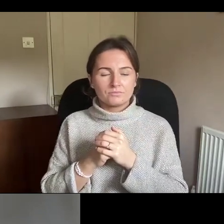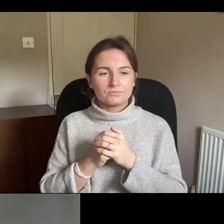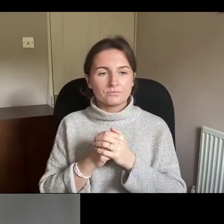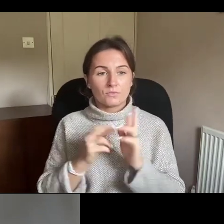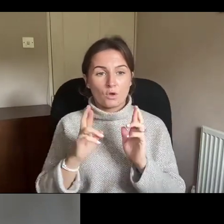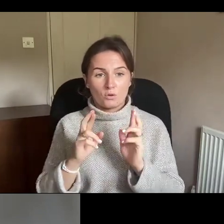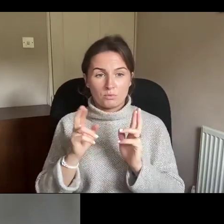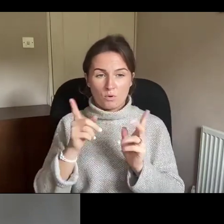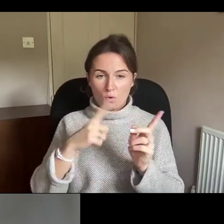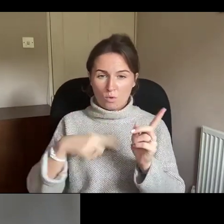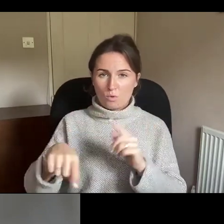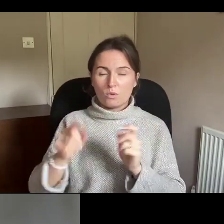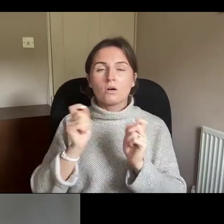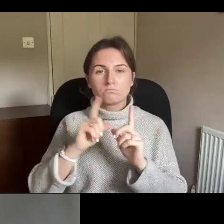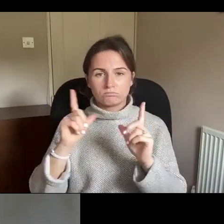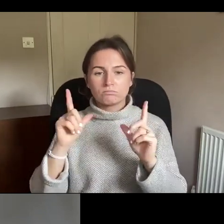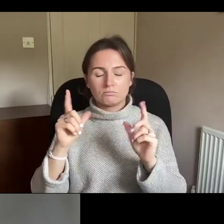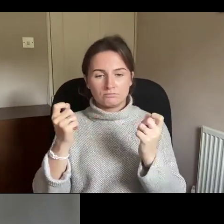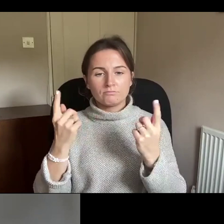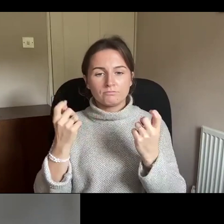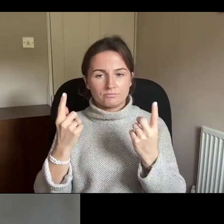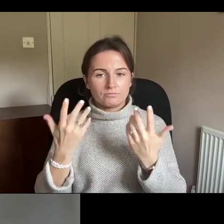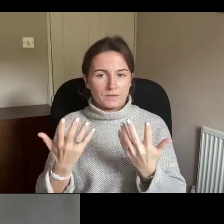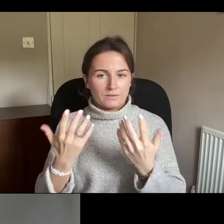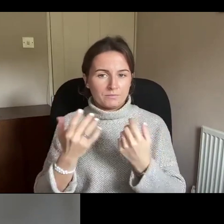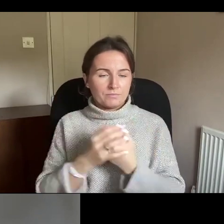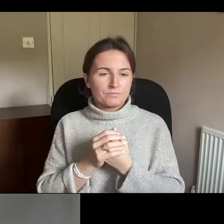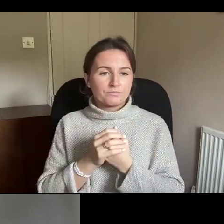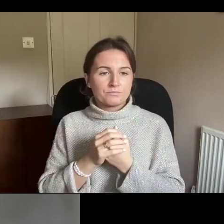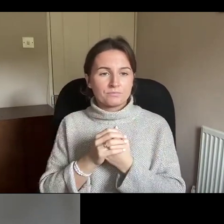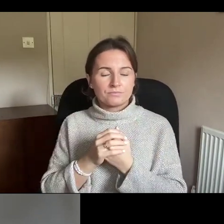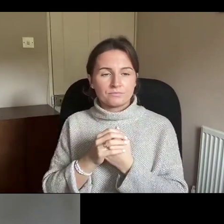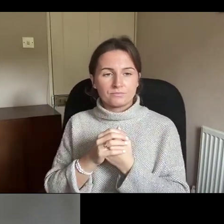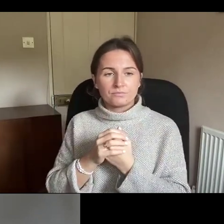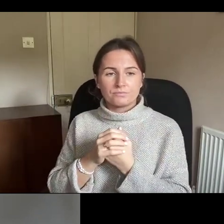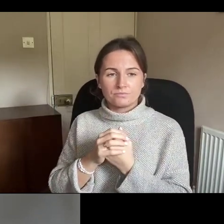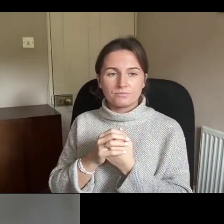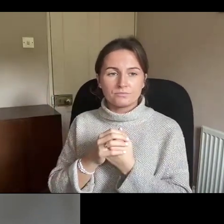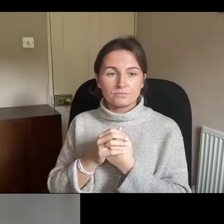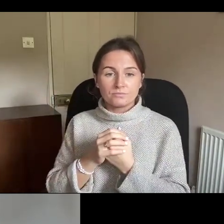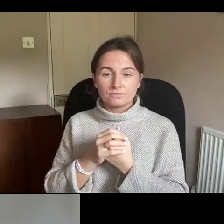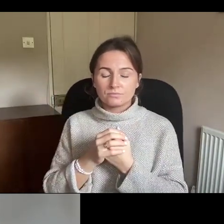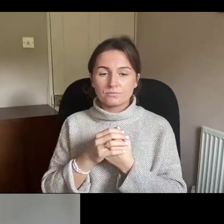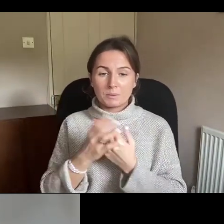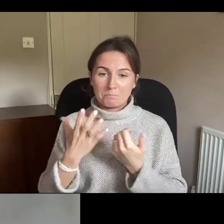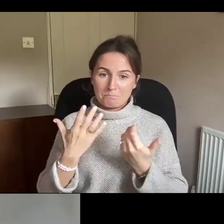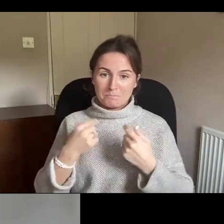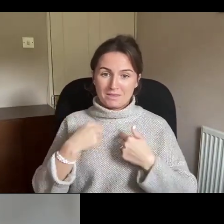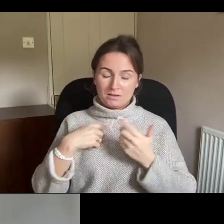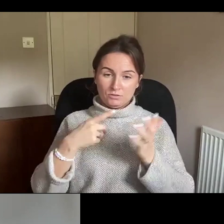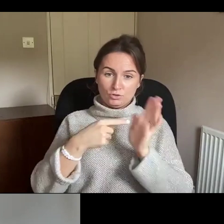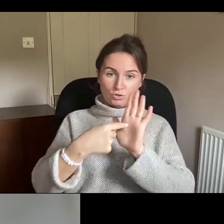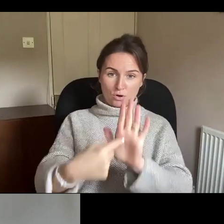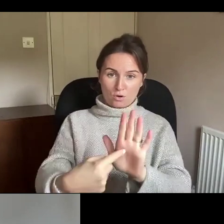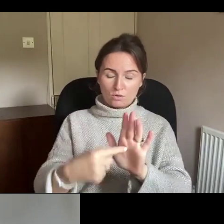everyone feels like they understand the system a bit more. If there's anything when I was demonstrating that